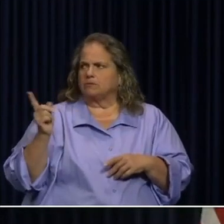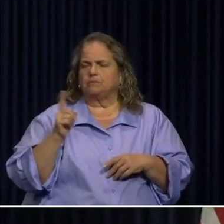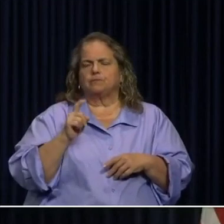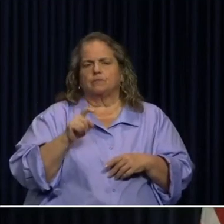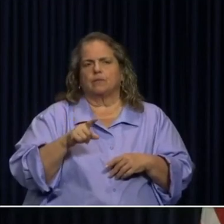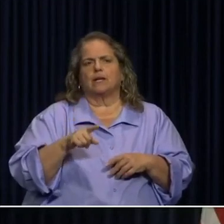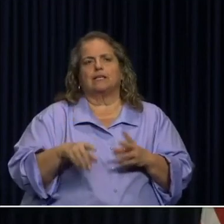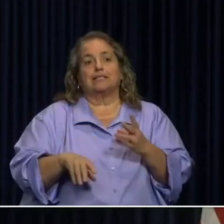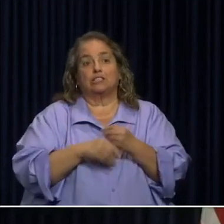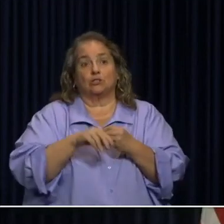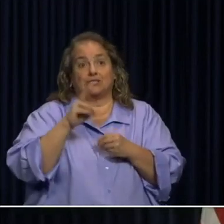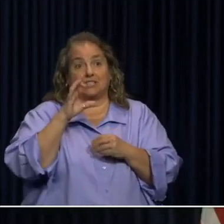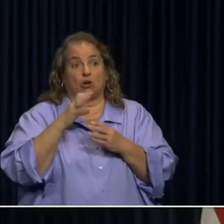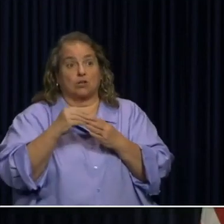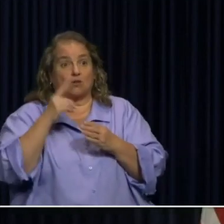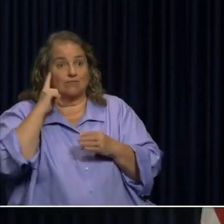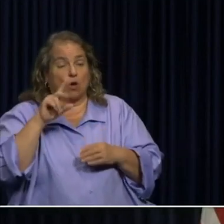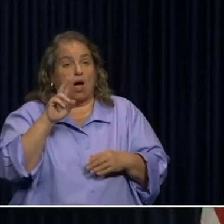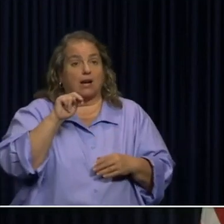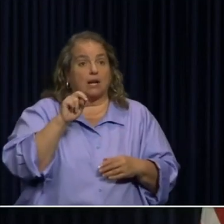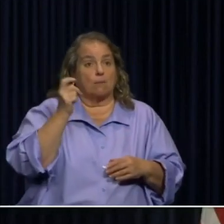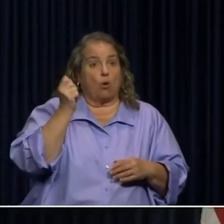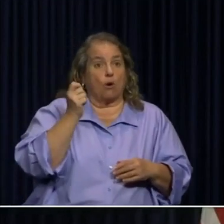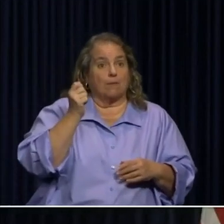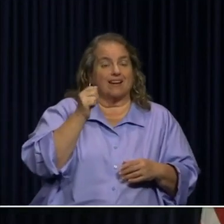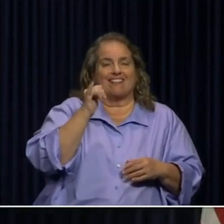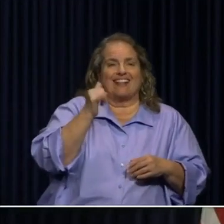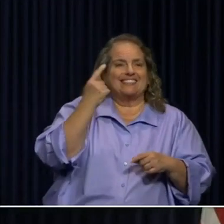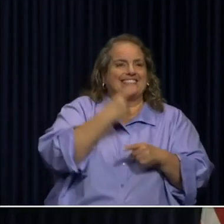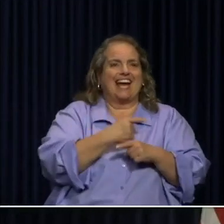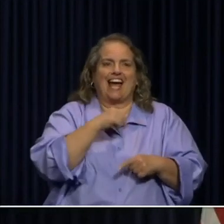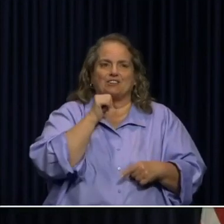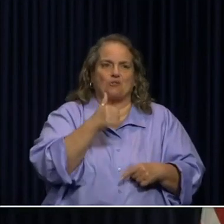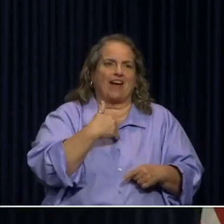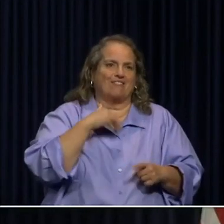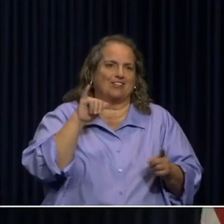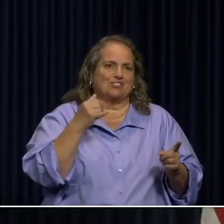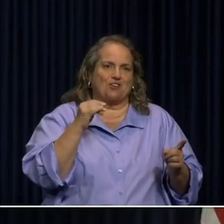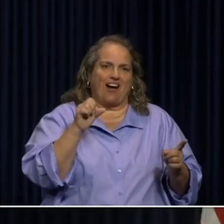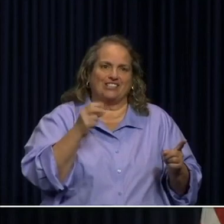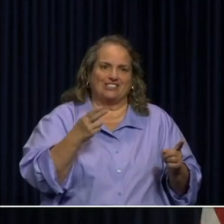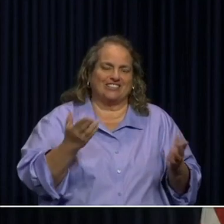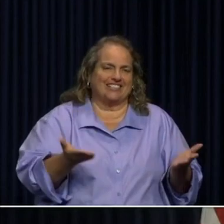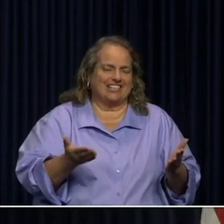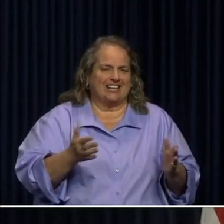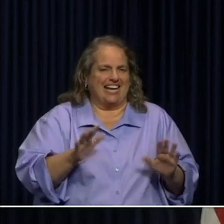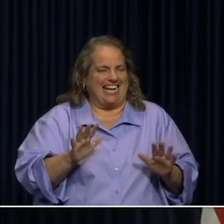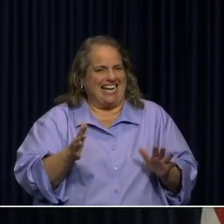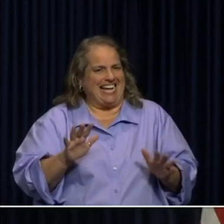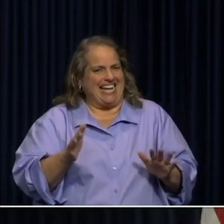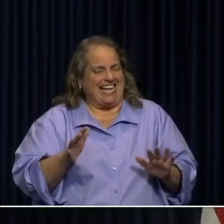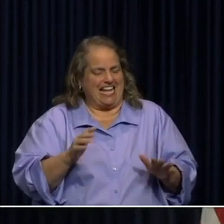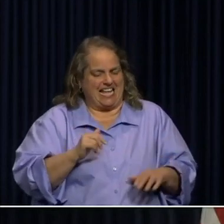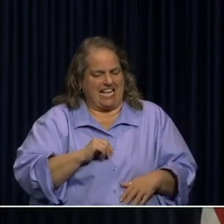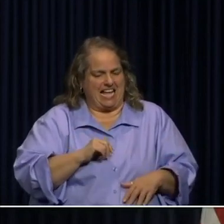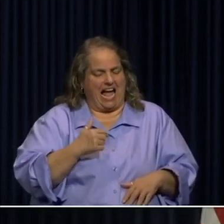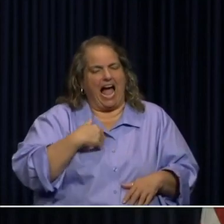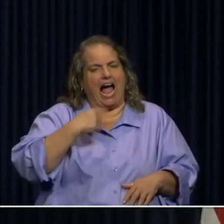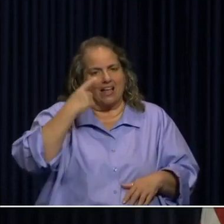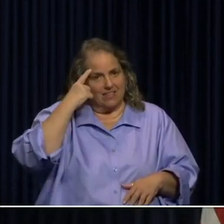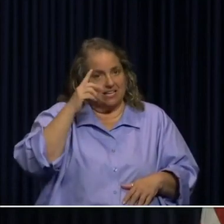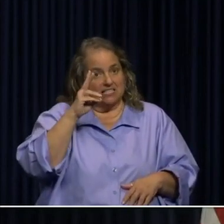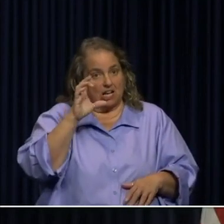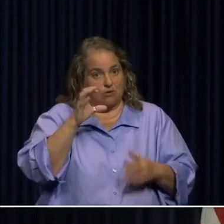additional $600 for unemployment, and this would be the day I don't have Josh Benton here. I believe that the $600